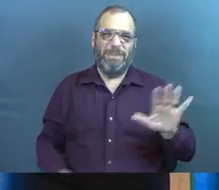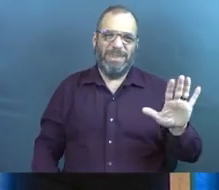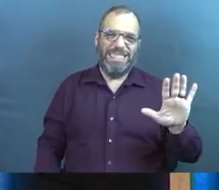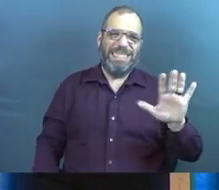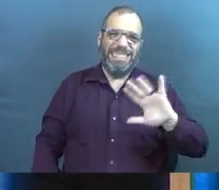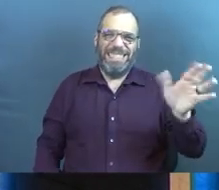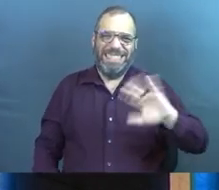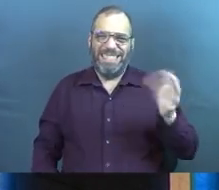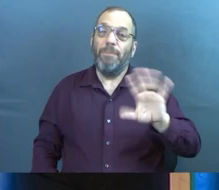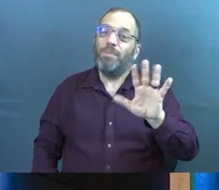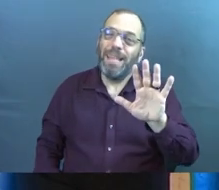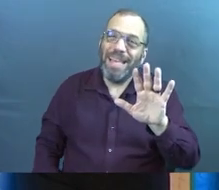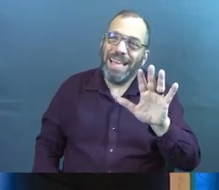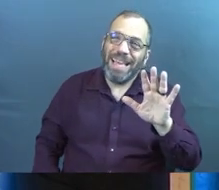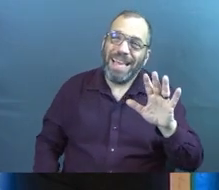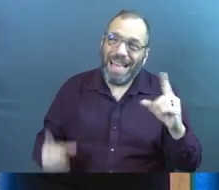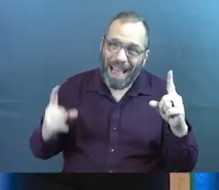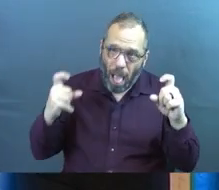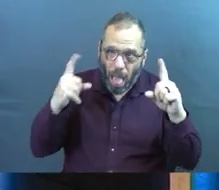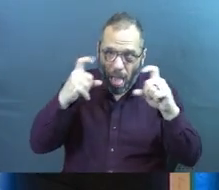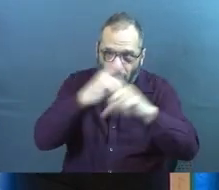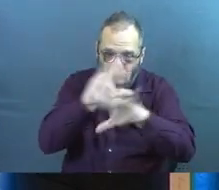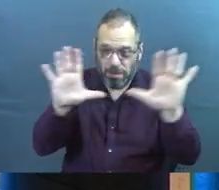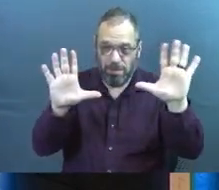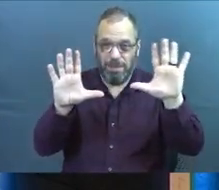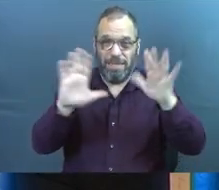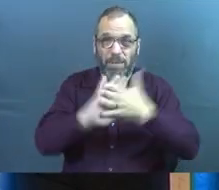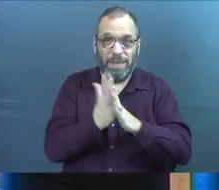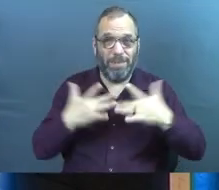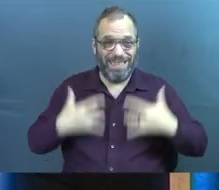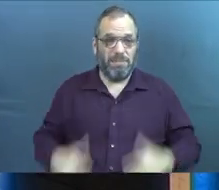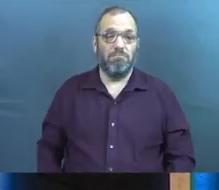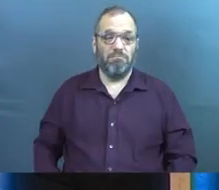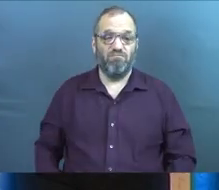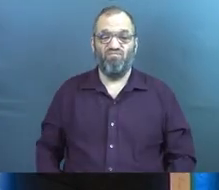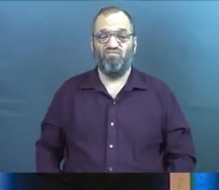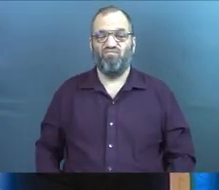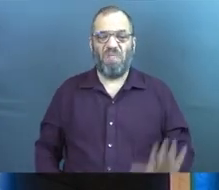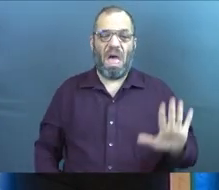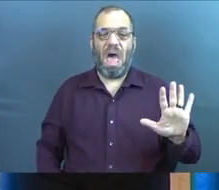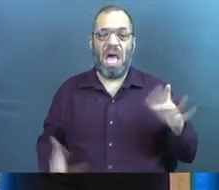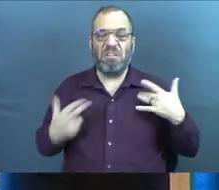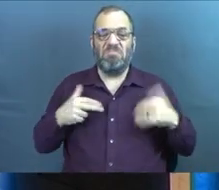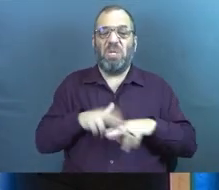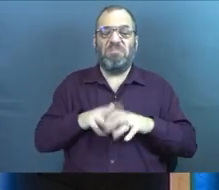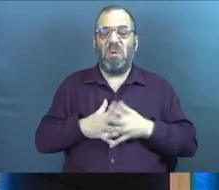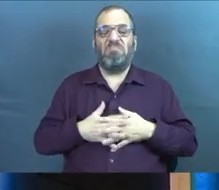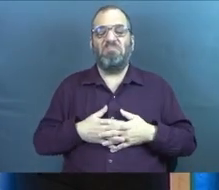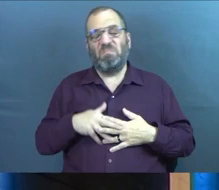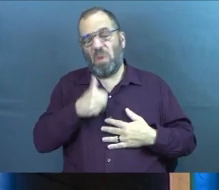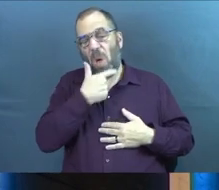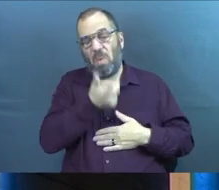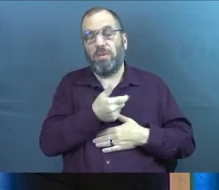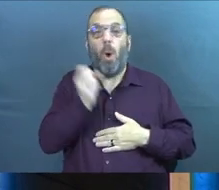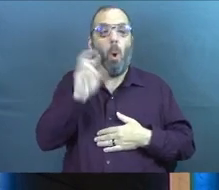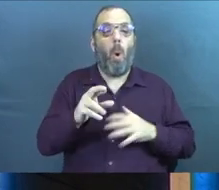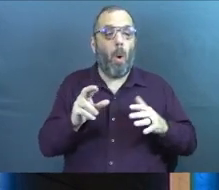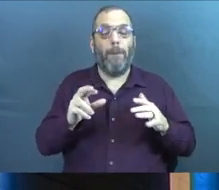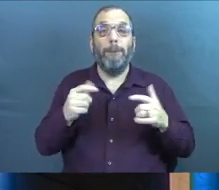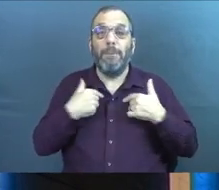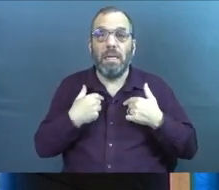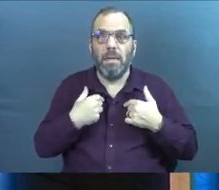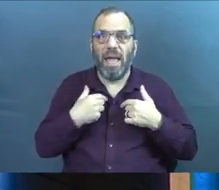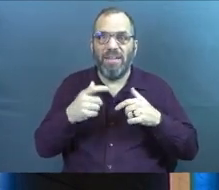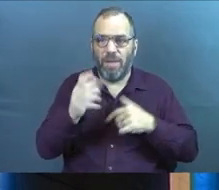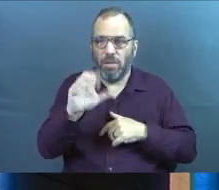mean? It's like, it's so complex that it becomes discouraging. They're like, I'm straight. I'm not going to do this right now. Or I'm one of those people,